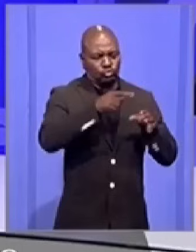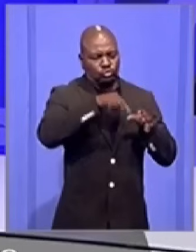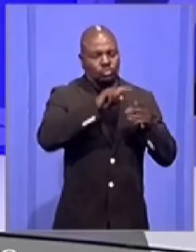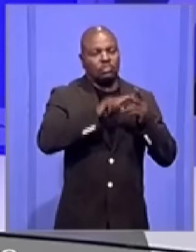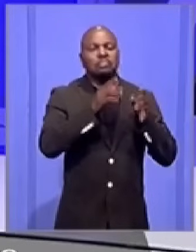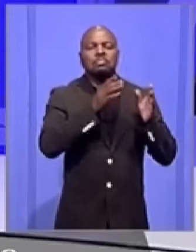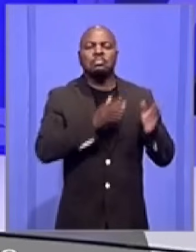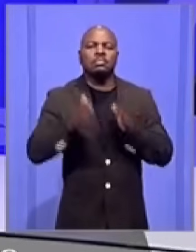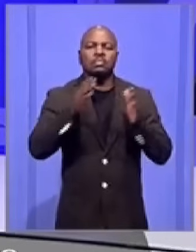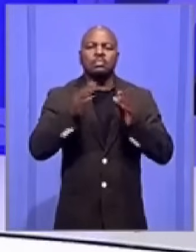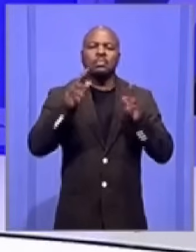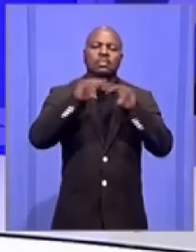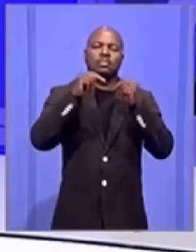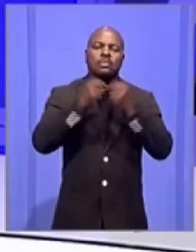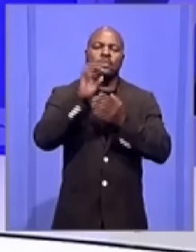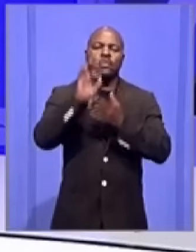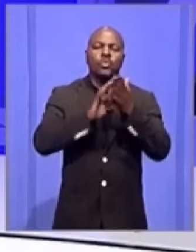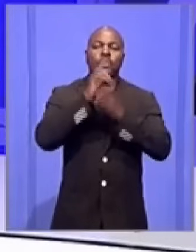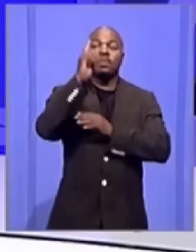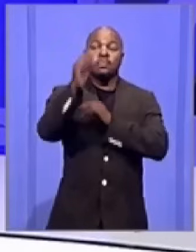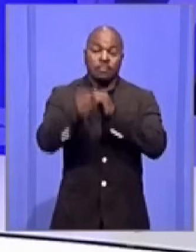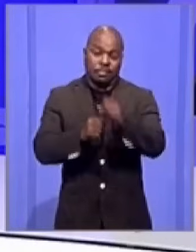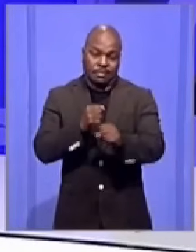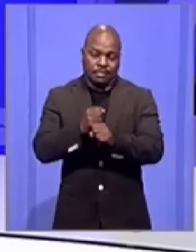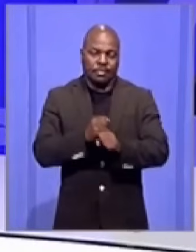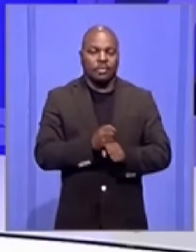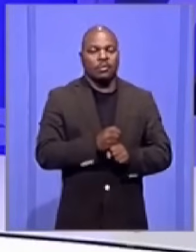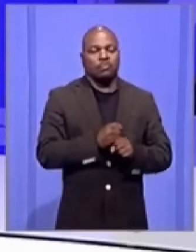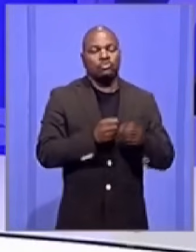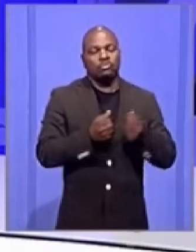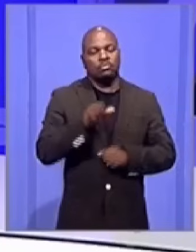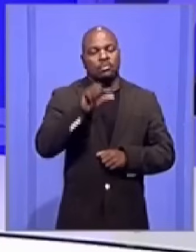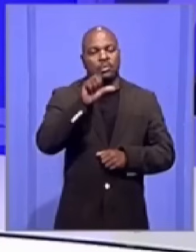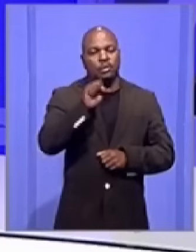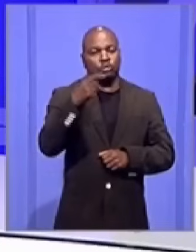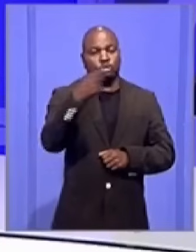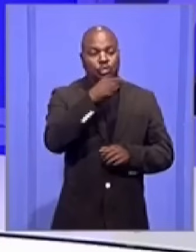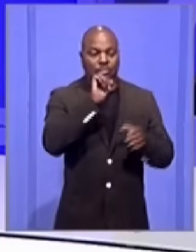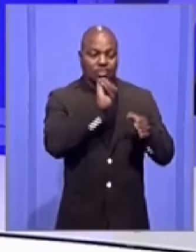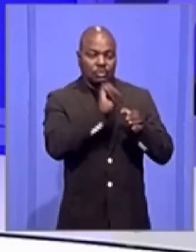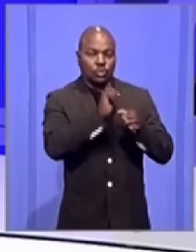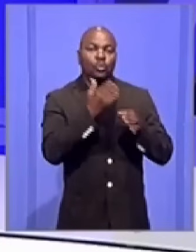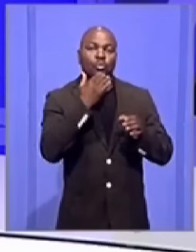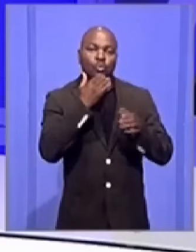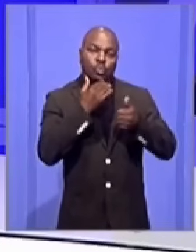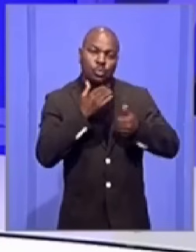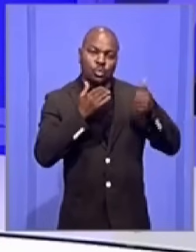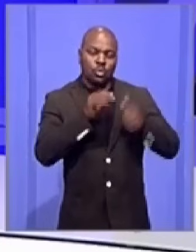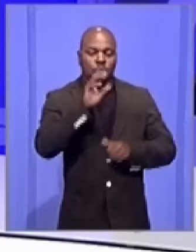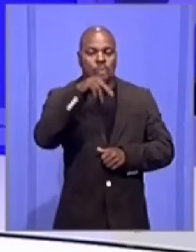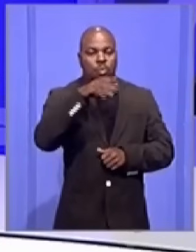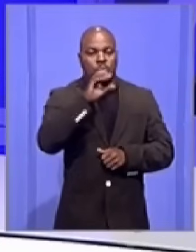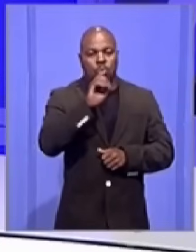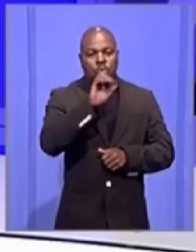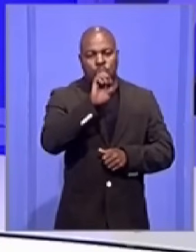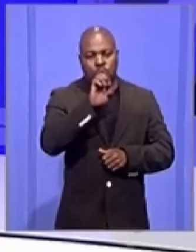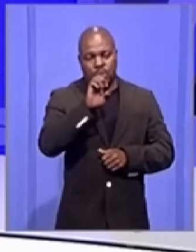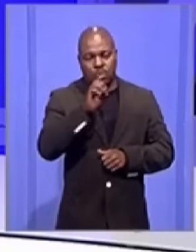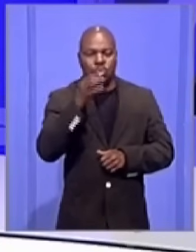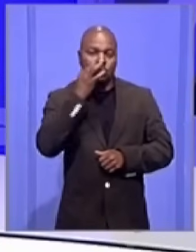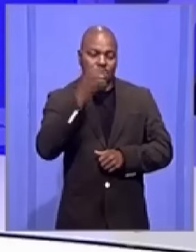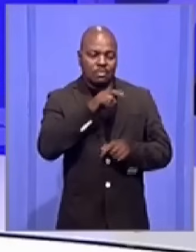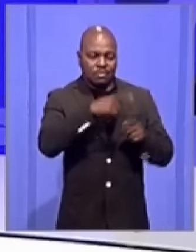itukisetsa dikgetho tsa setšhaba tsa ngwaga o tlago. Mongwaledi kakaretso wa PAC a Papowe o re mokgatlo o tla